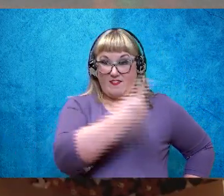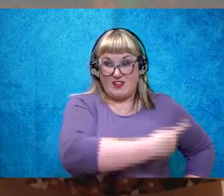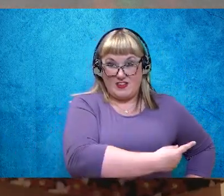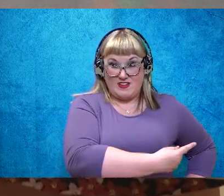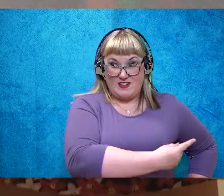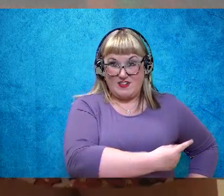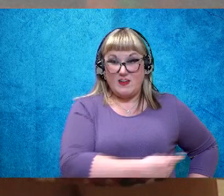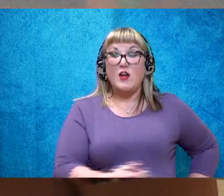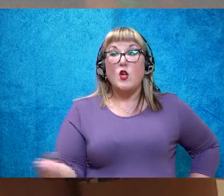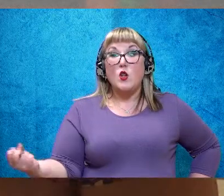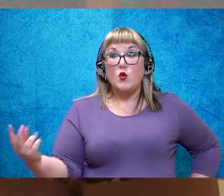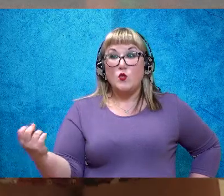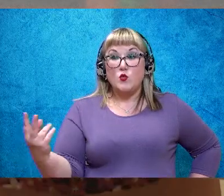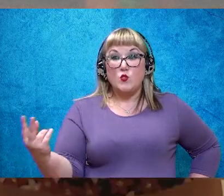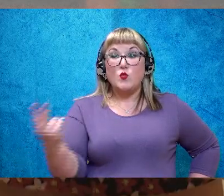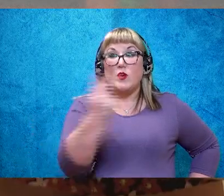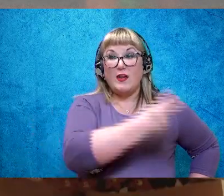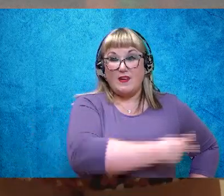11,